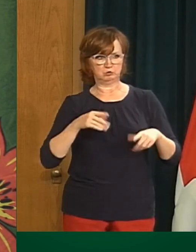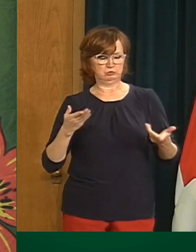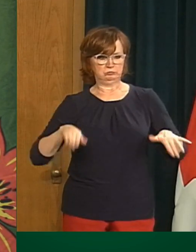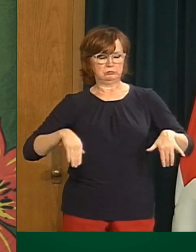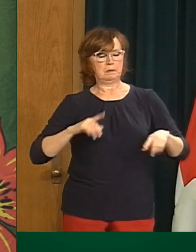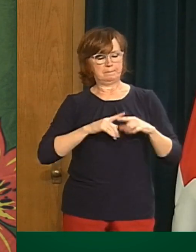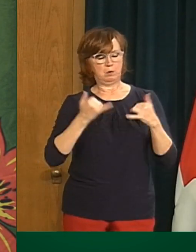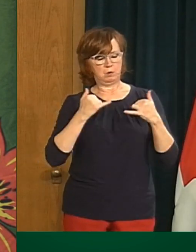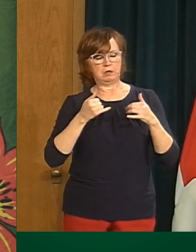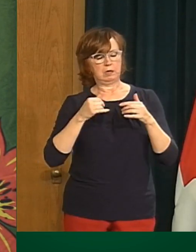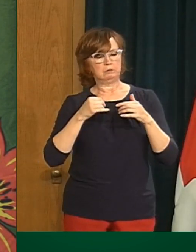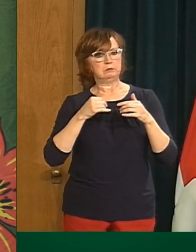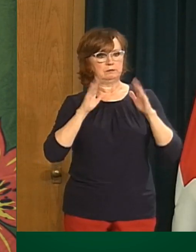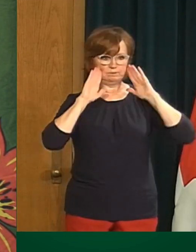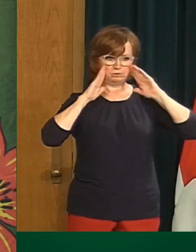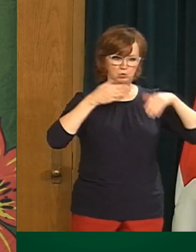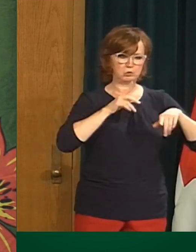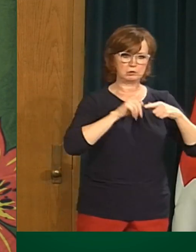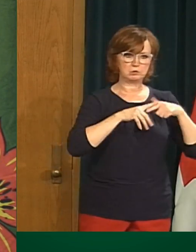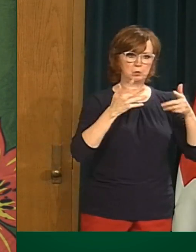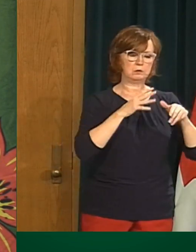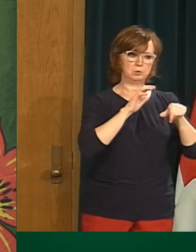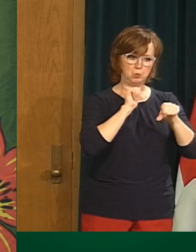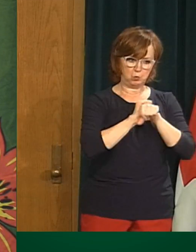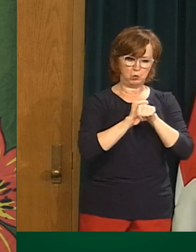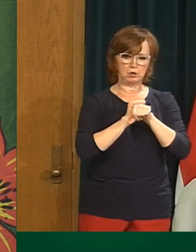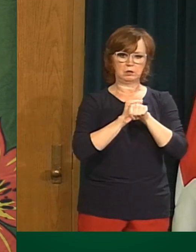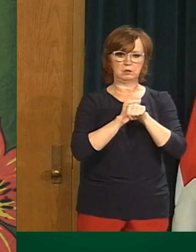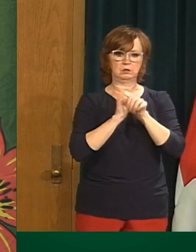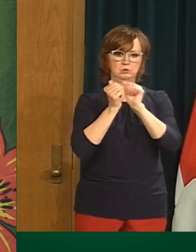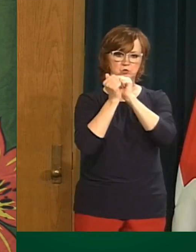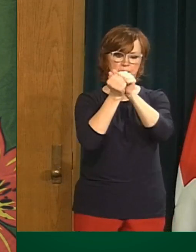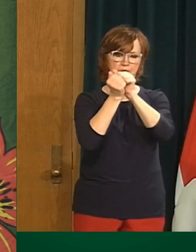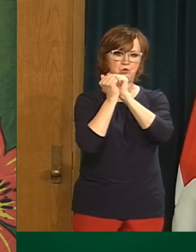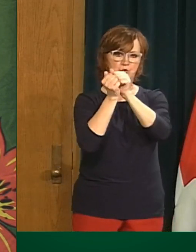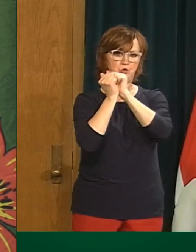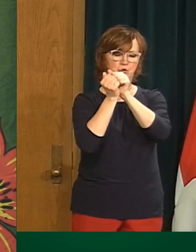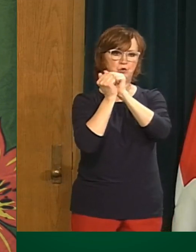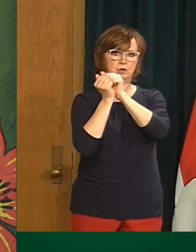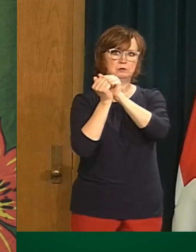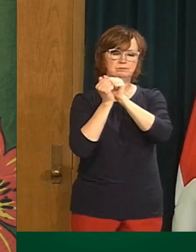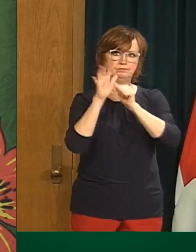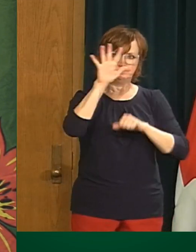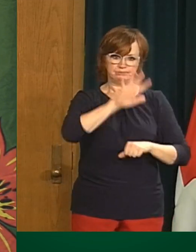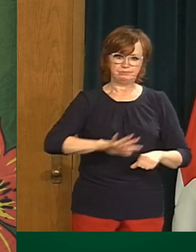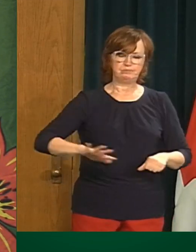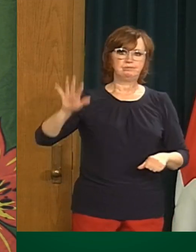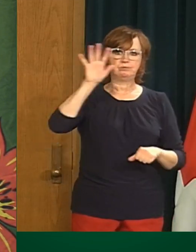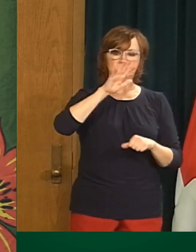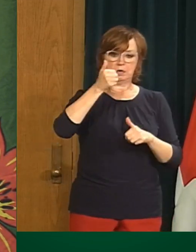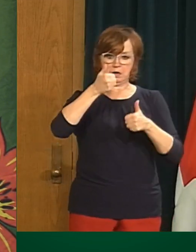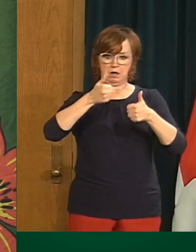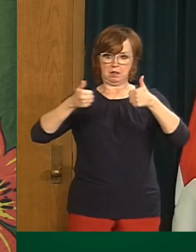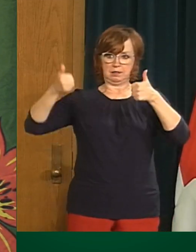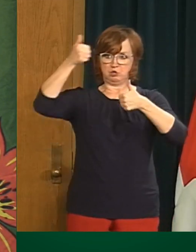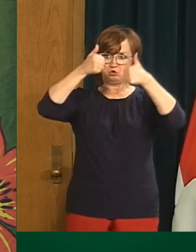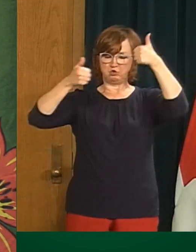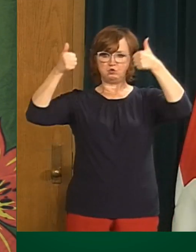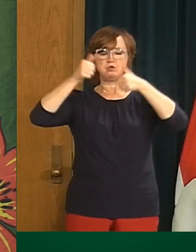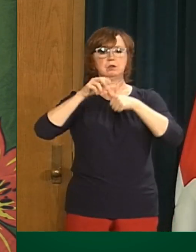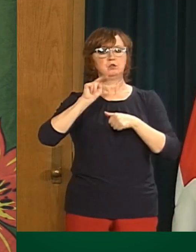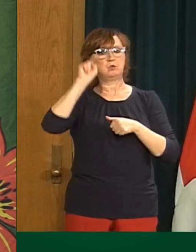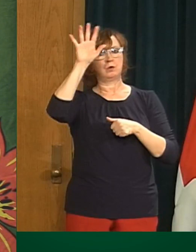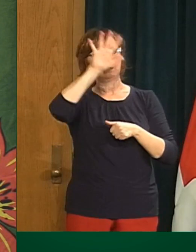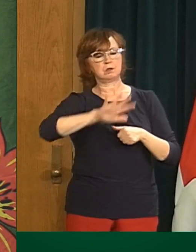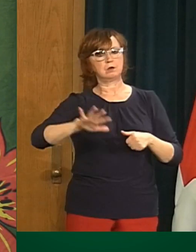we are focused on is working very closely with northern communities, the leadership in northern communities, in particular at this